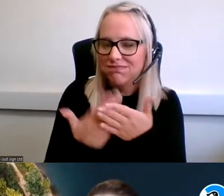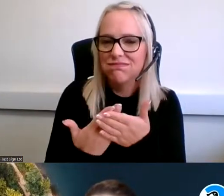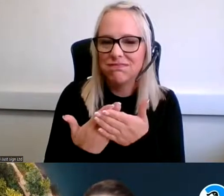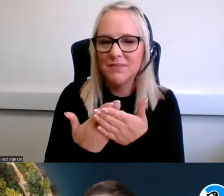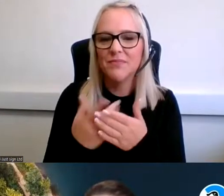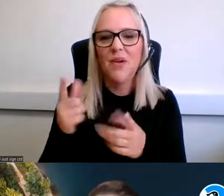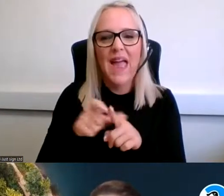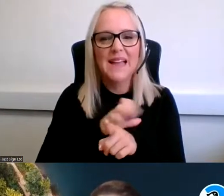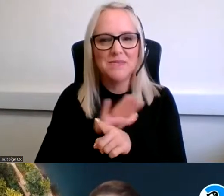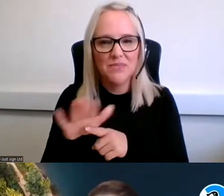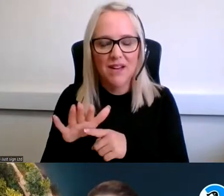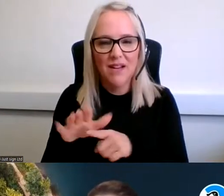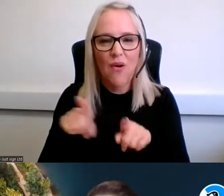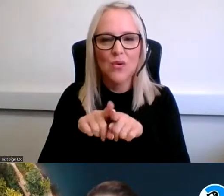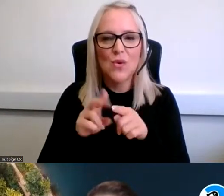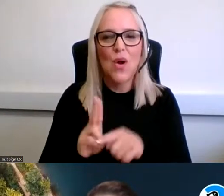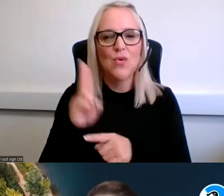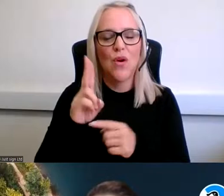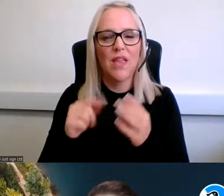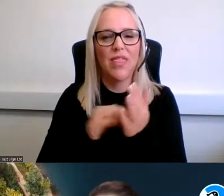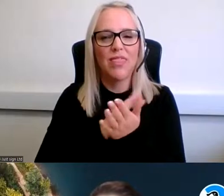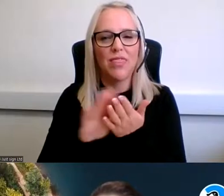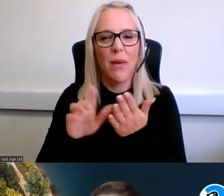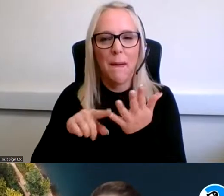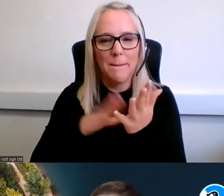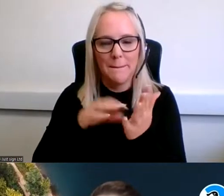in Edinburgh and Northumberland for the Coast Care Partnership with